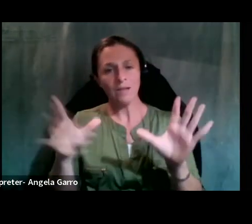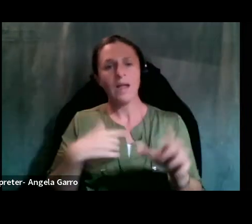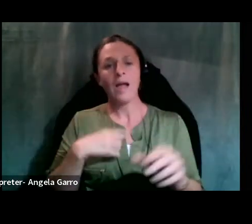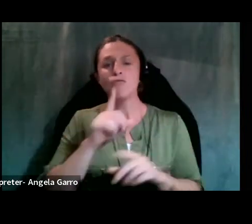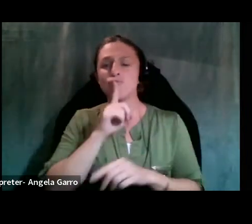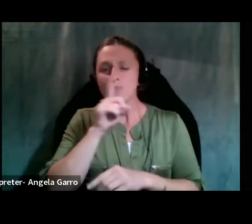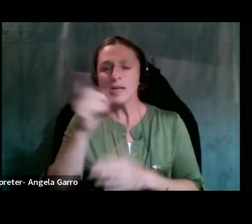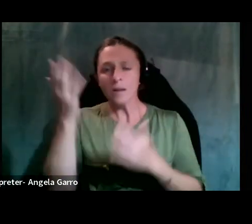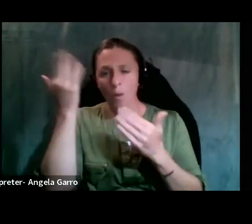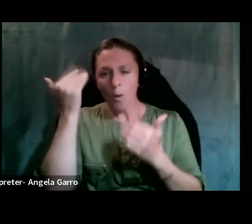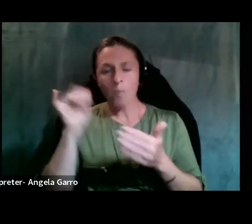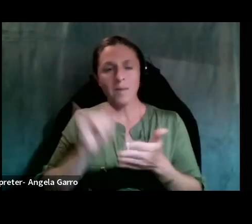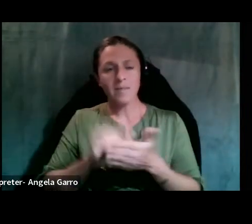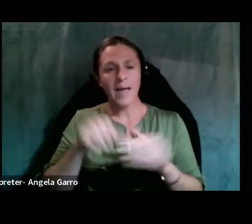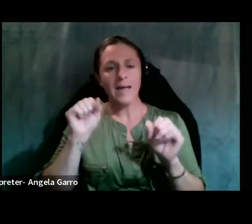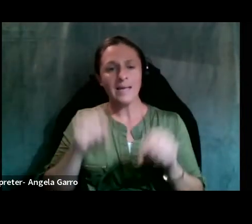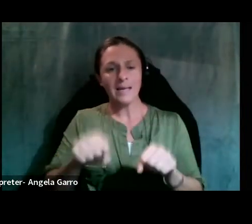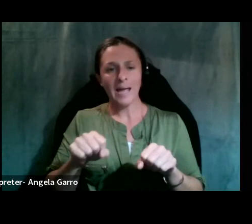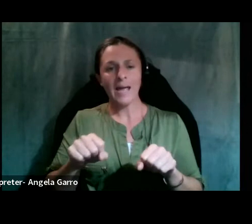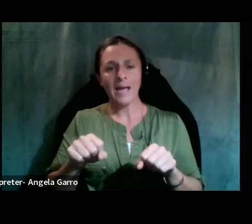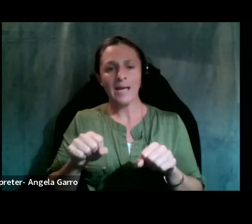hope that can be more